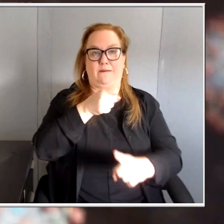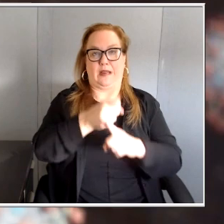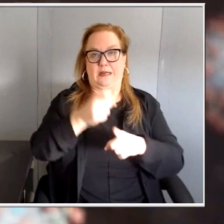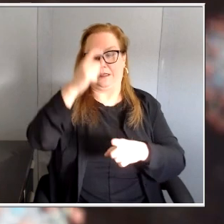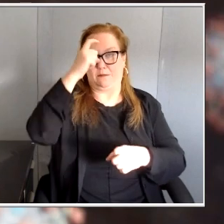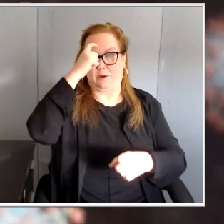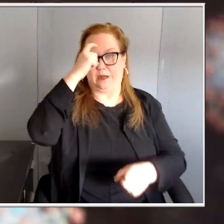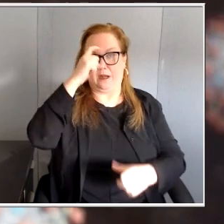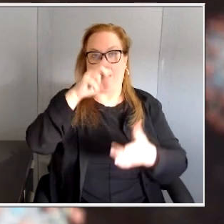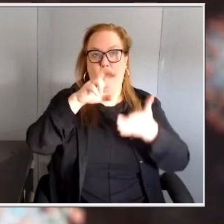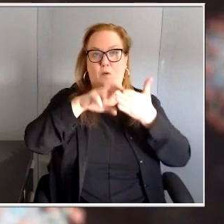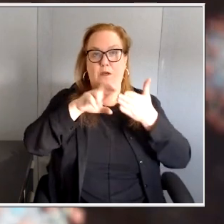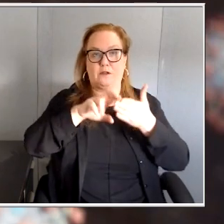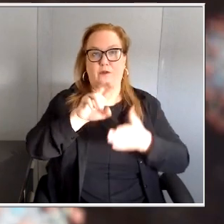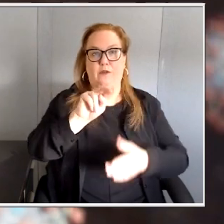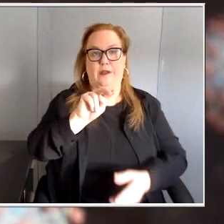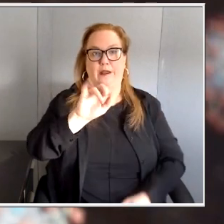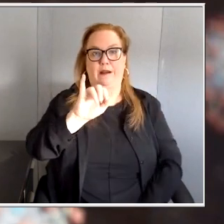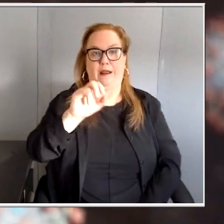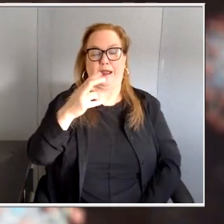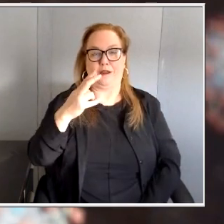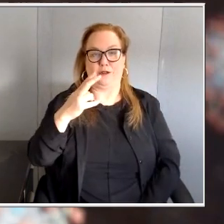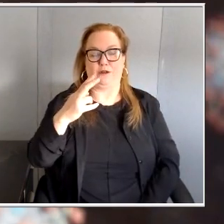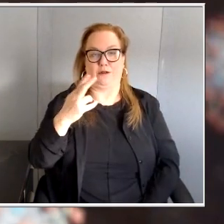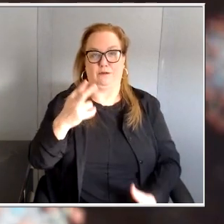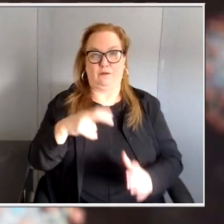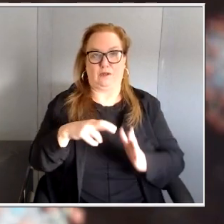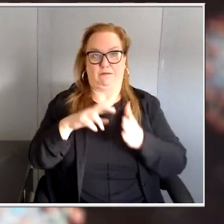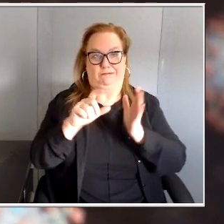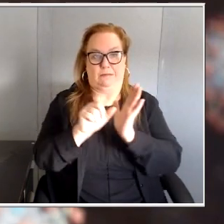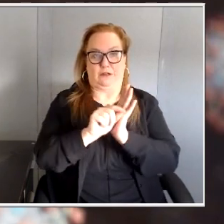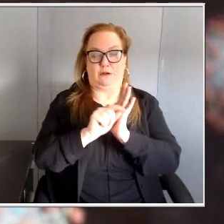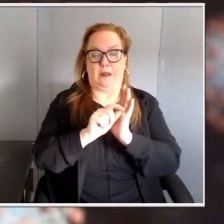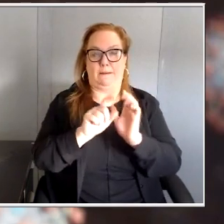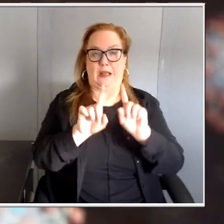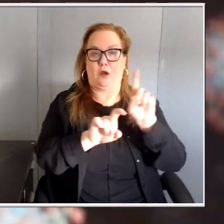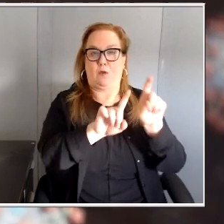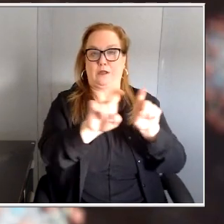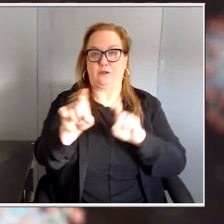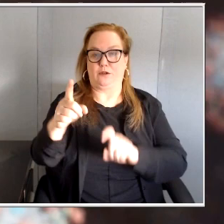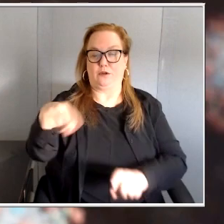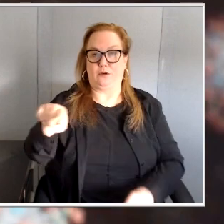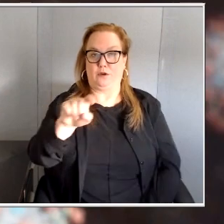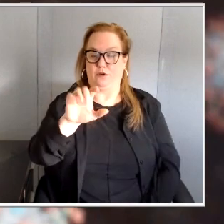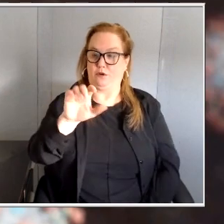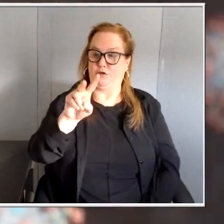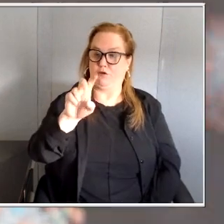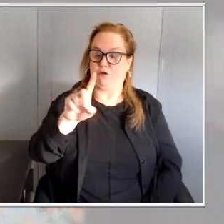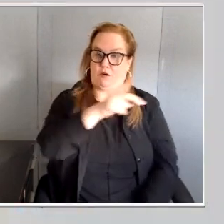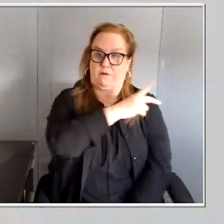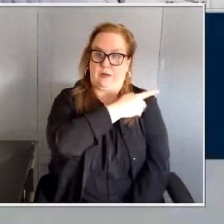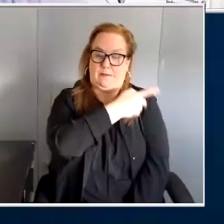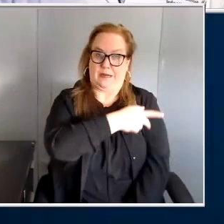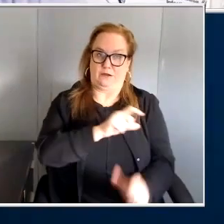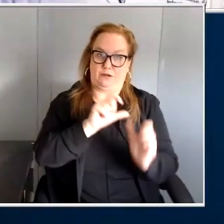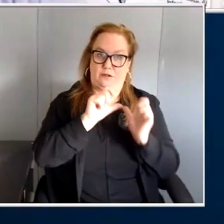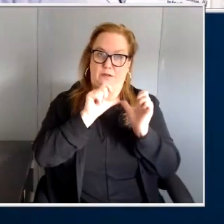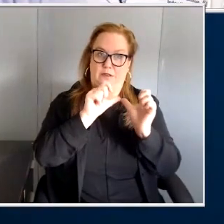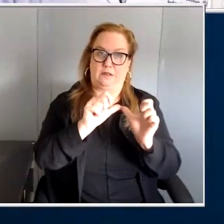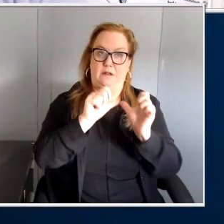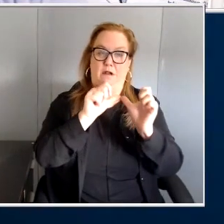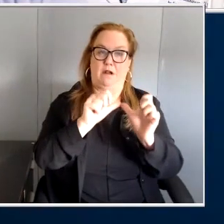NIH was published in Nature recently. My question to colleagues: do your COVID patients continue to suffer long